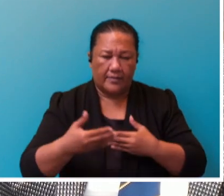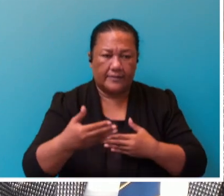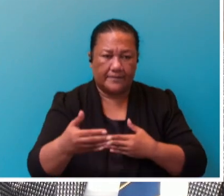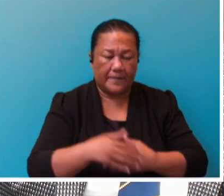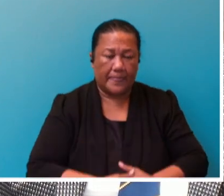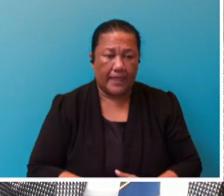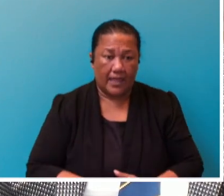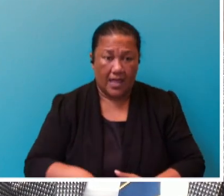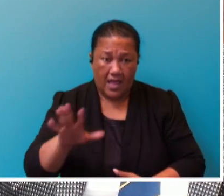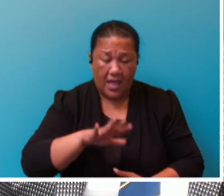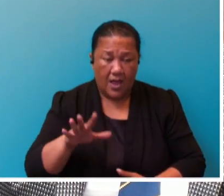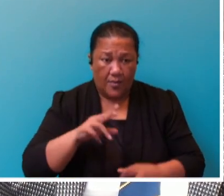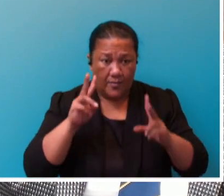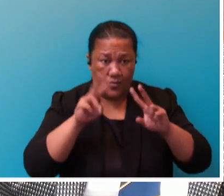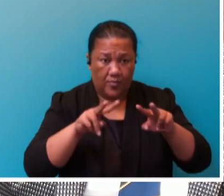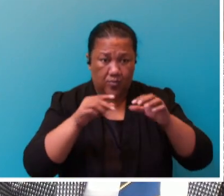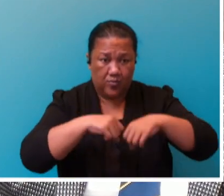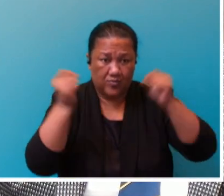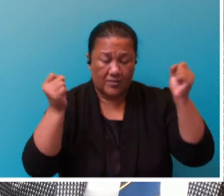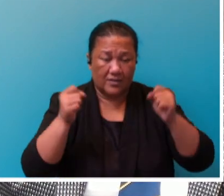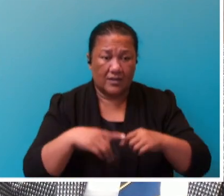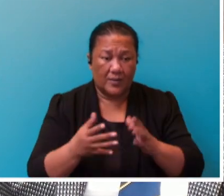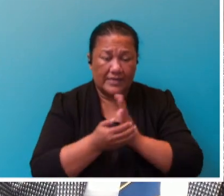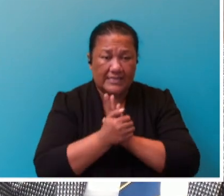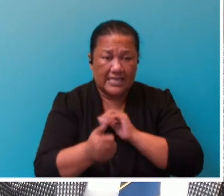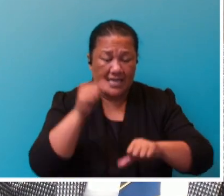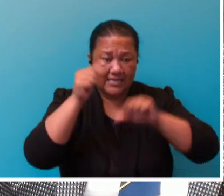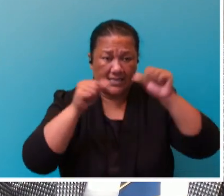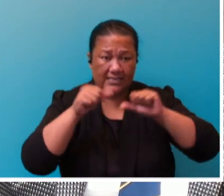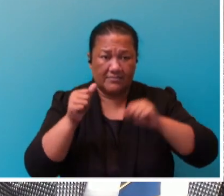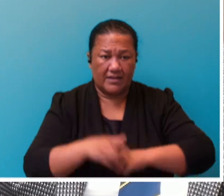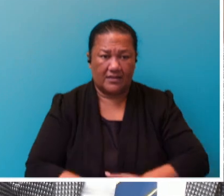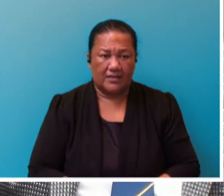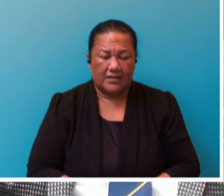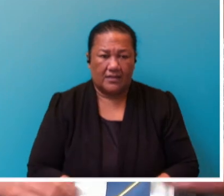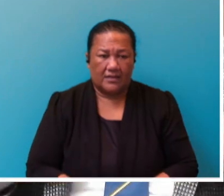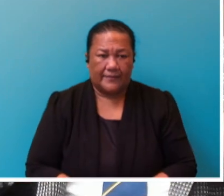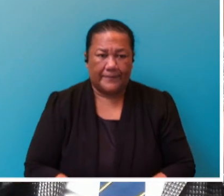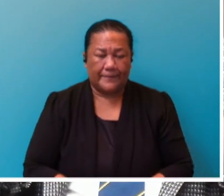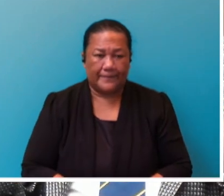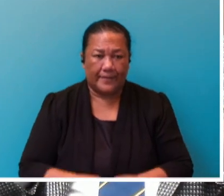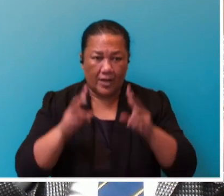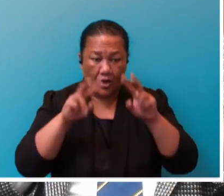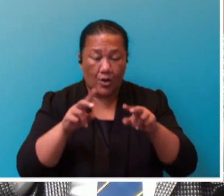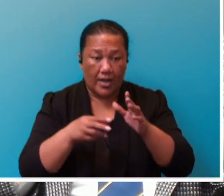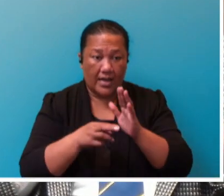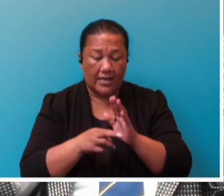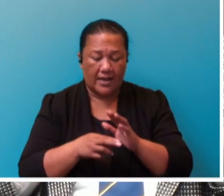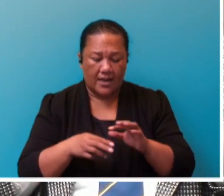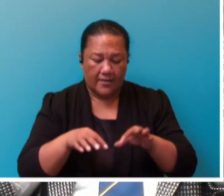looked at include, skills assessments, looking at the regulatory framework,